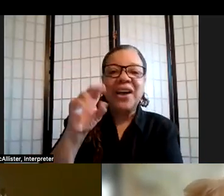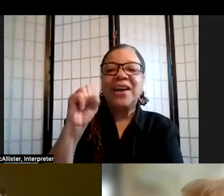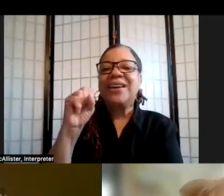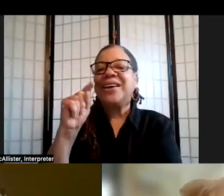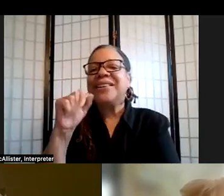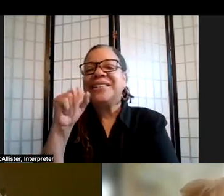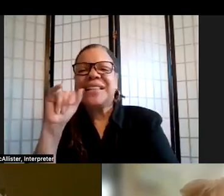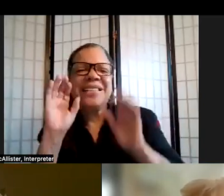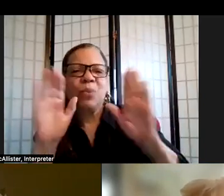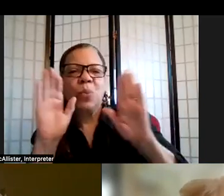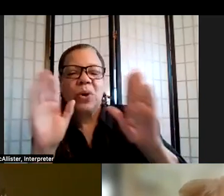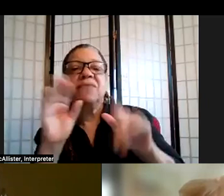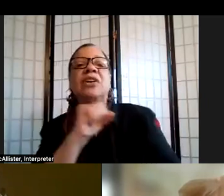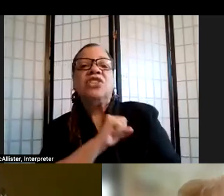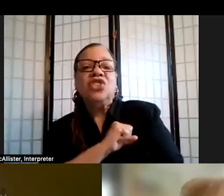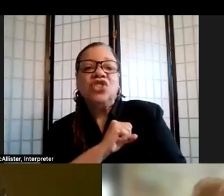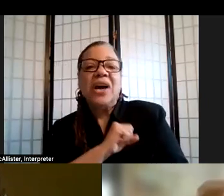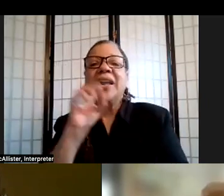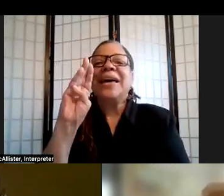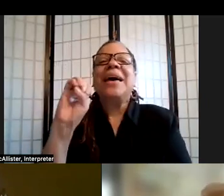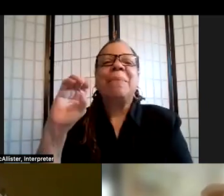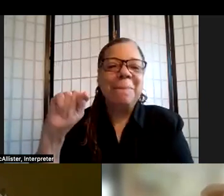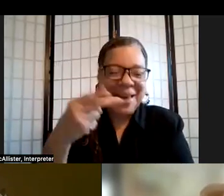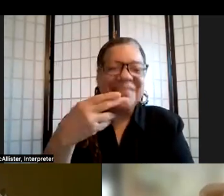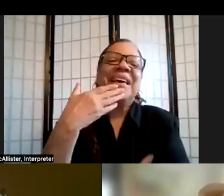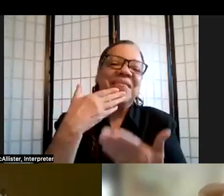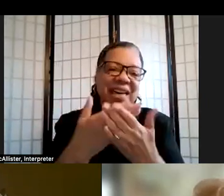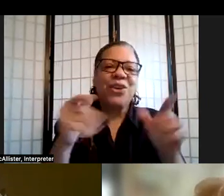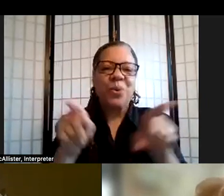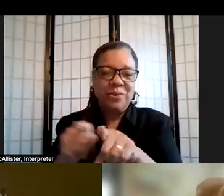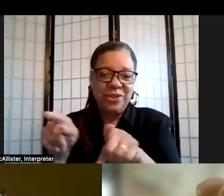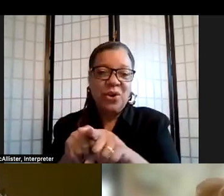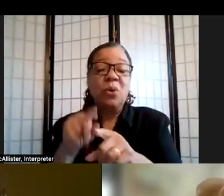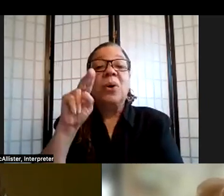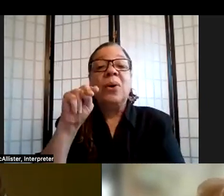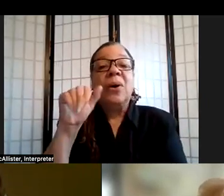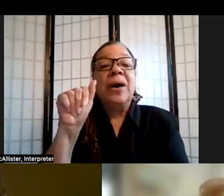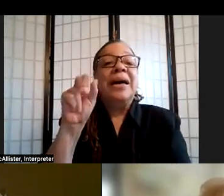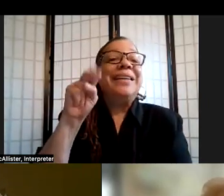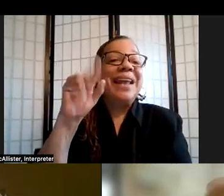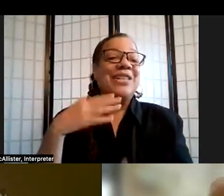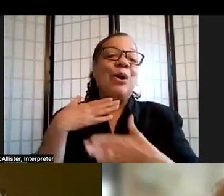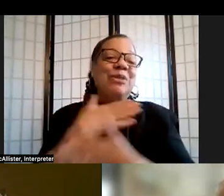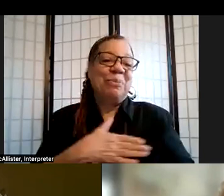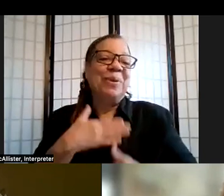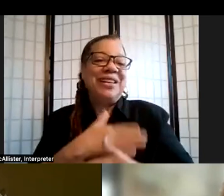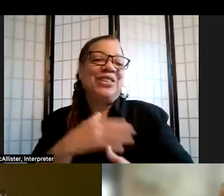awesome. Shelley and Beth, thank you as well. Totally. And Nancy, always a pleasure co-hosting